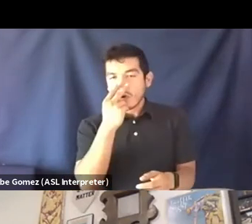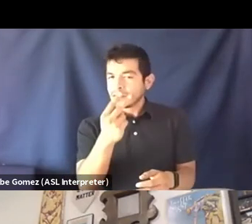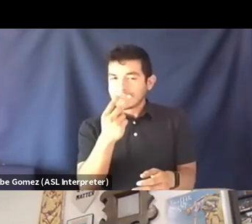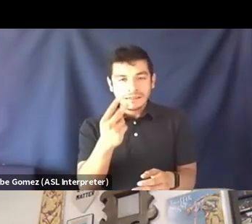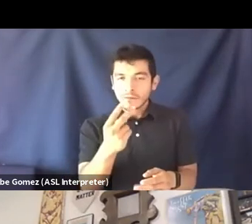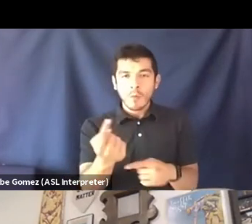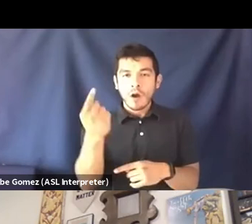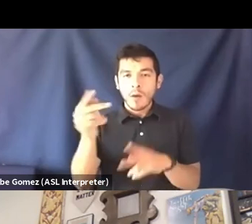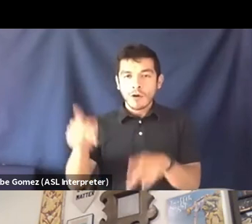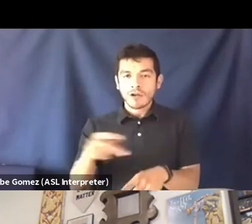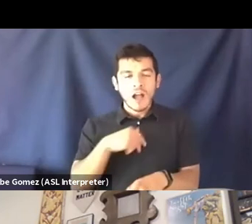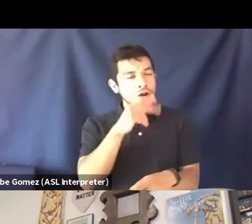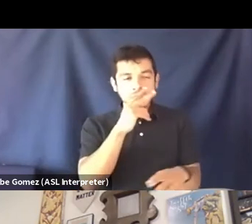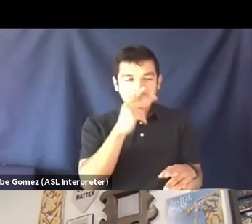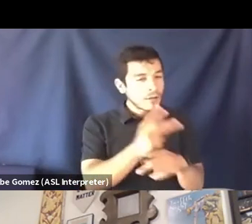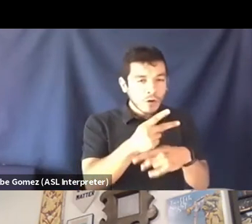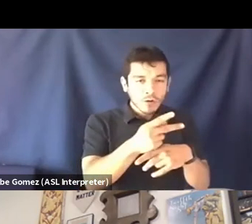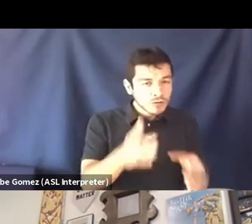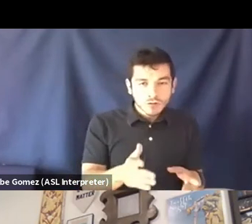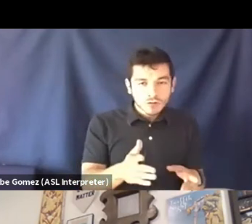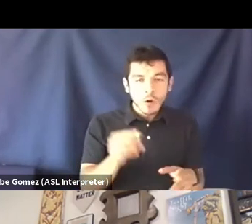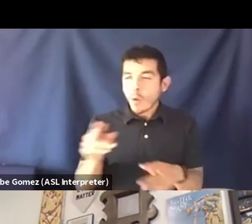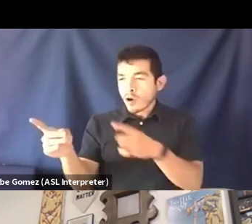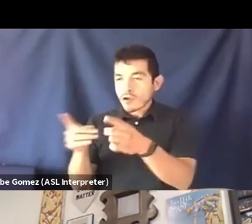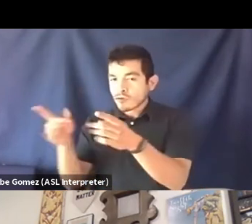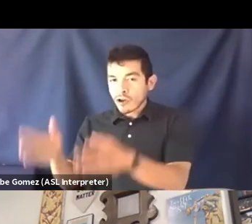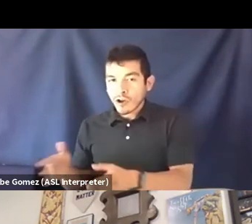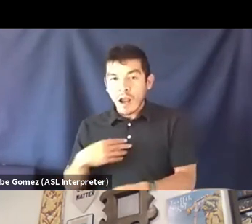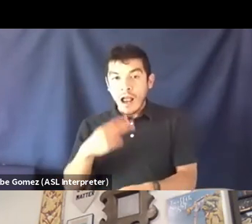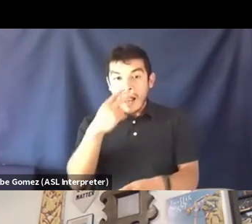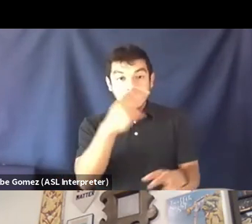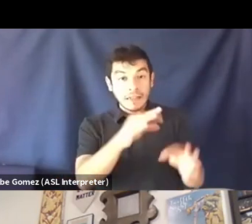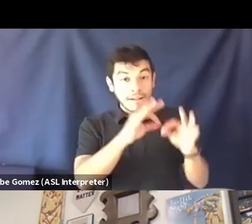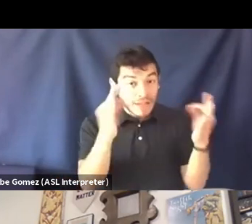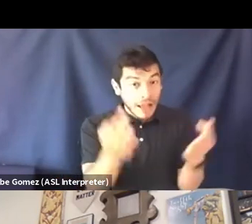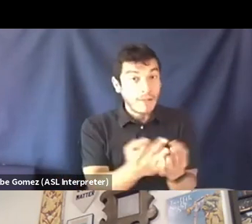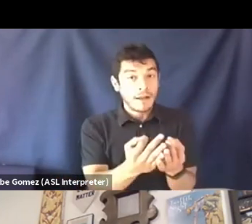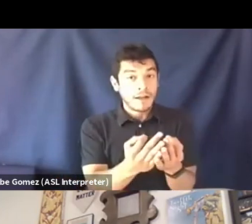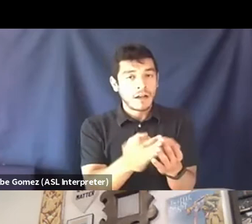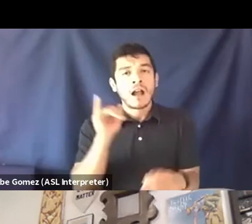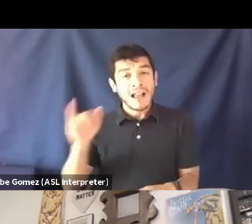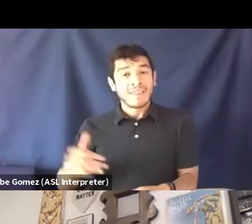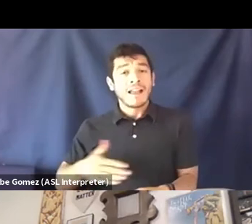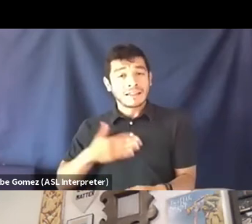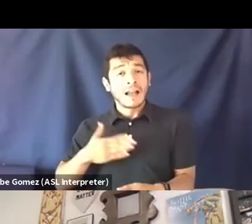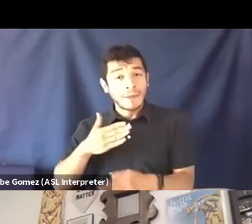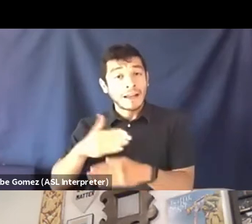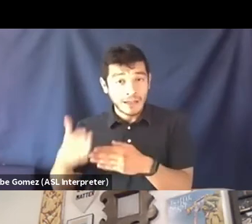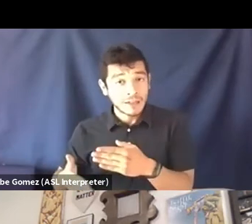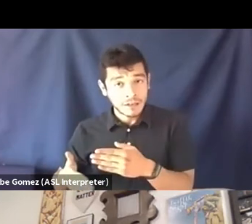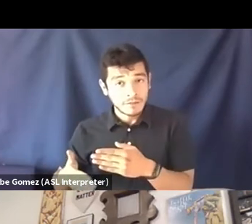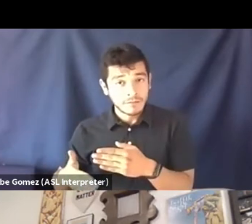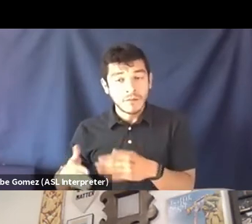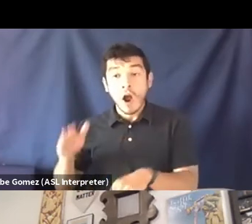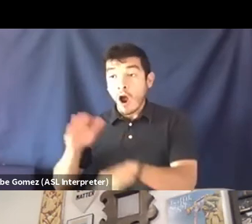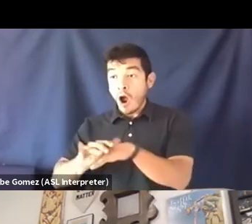don't see producers or directors. I see a family. That's a happy ending. On it, I saw that